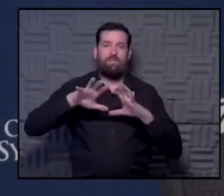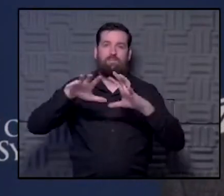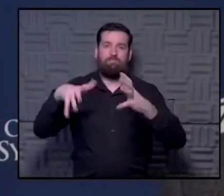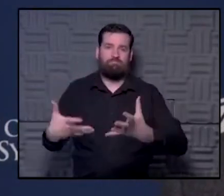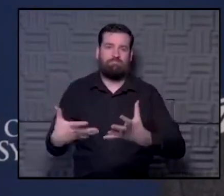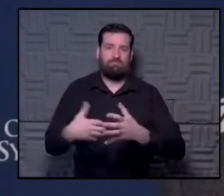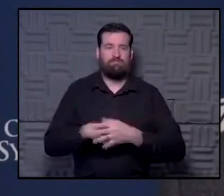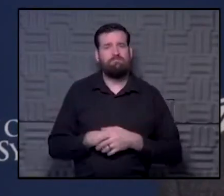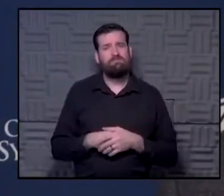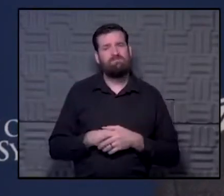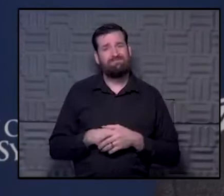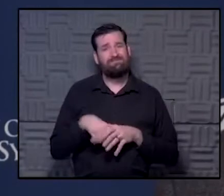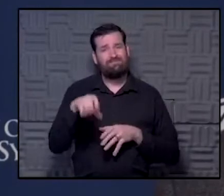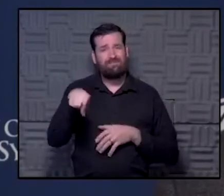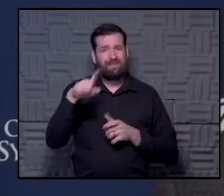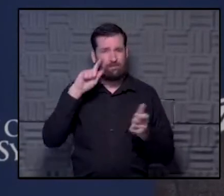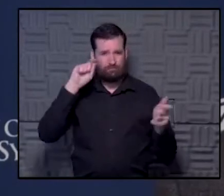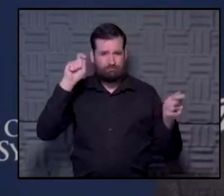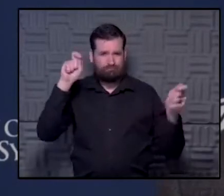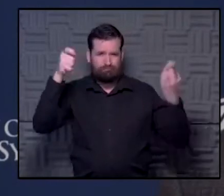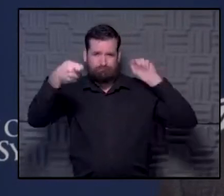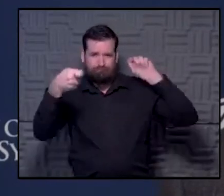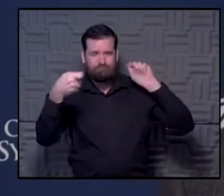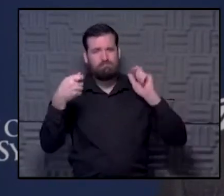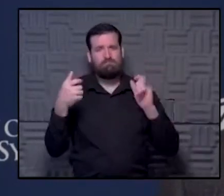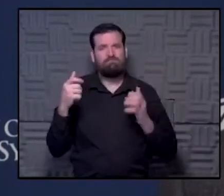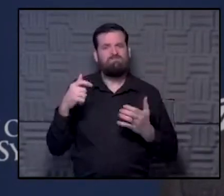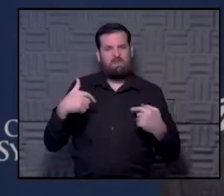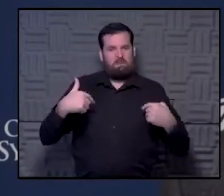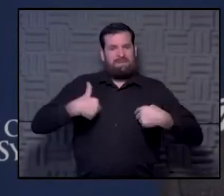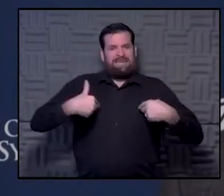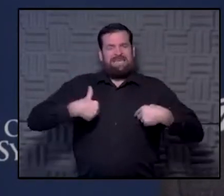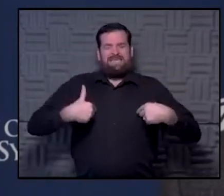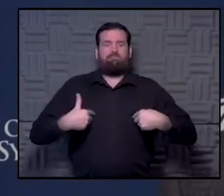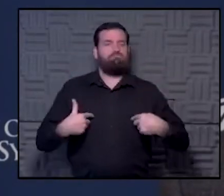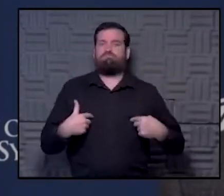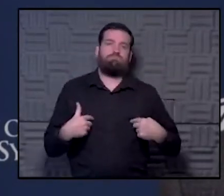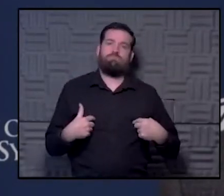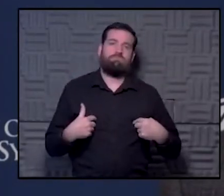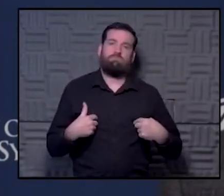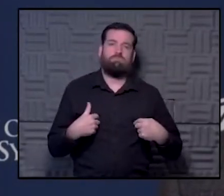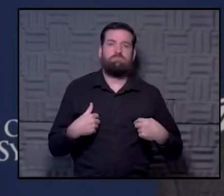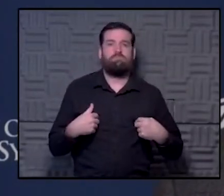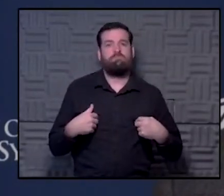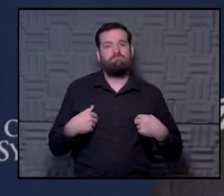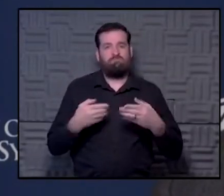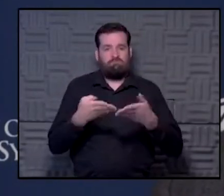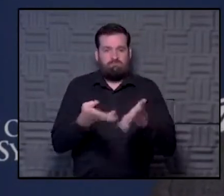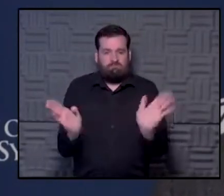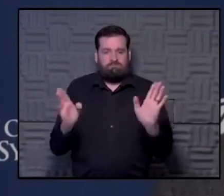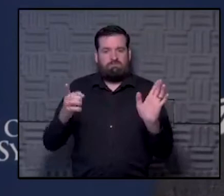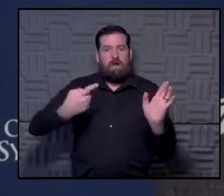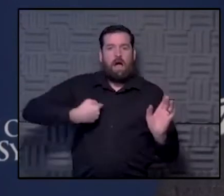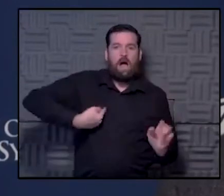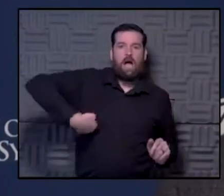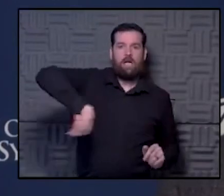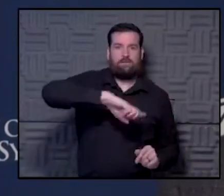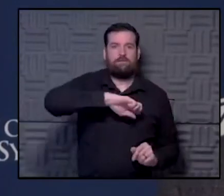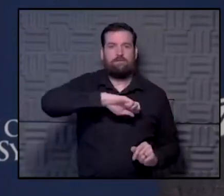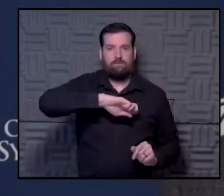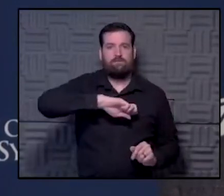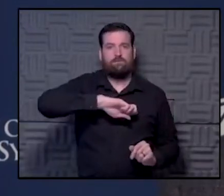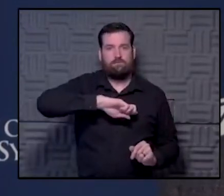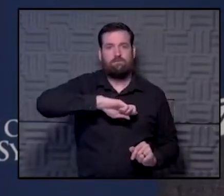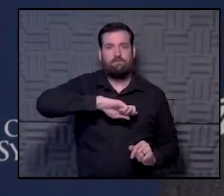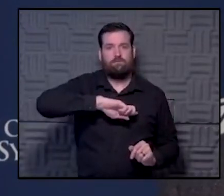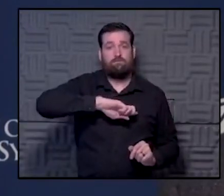kind of the mindset that we need to be trying on. It has to be less about me and more about us. And I think